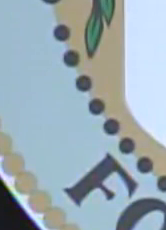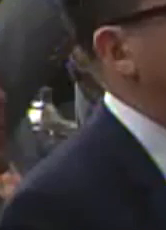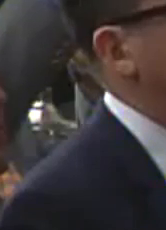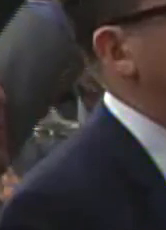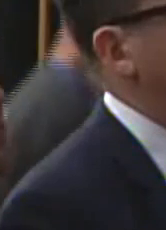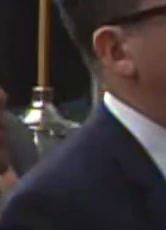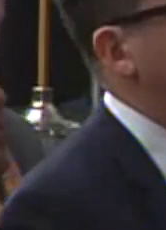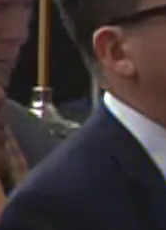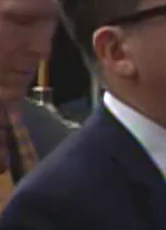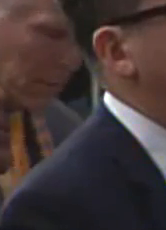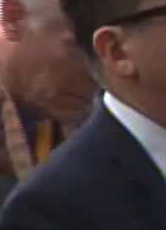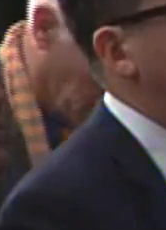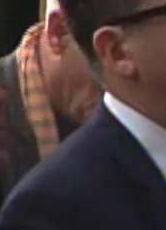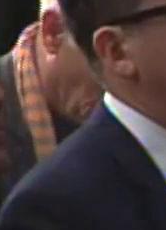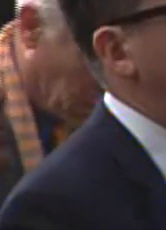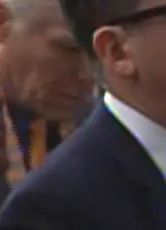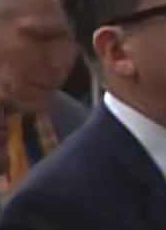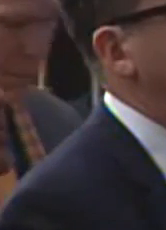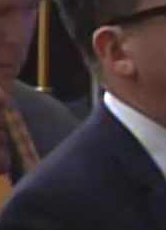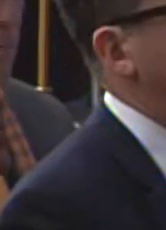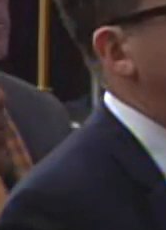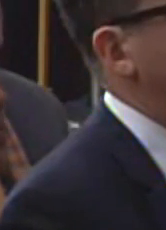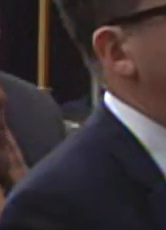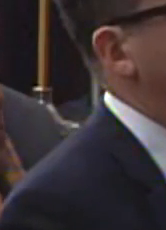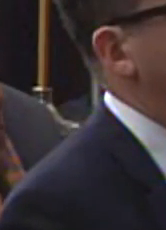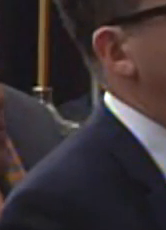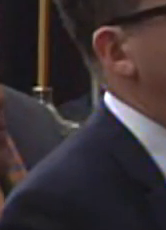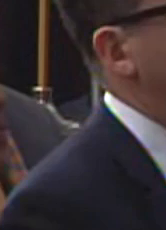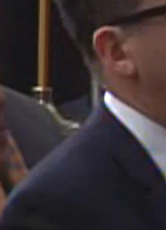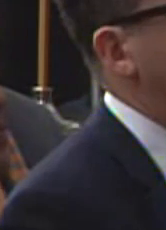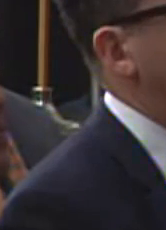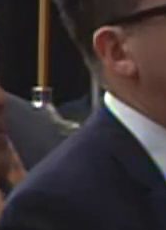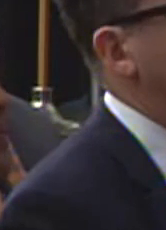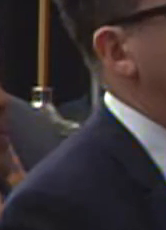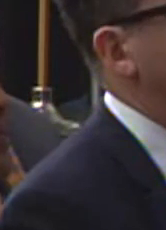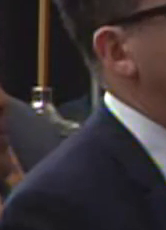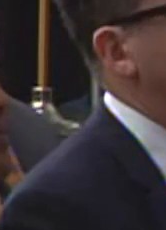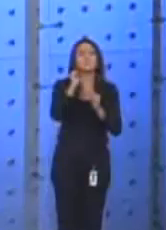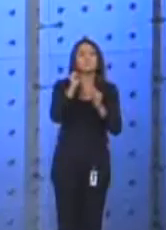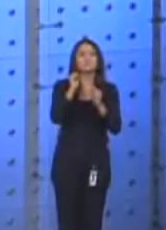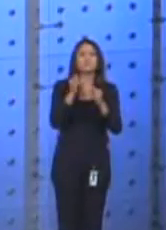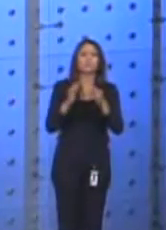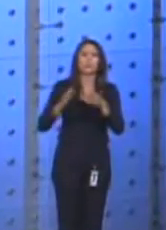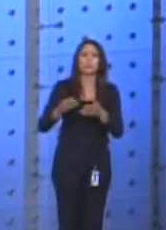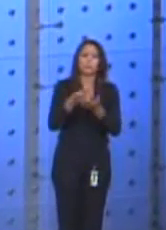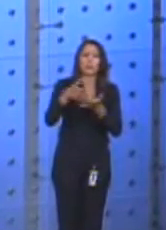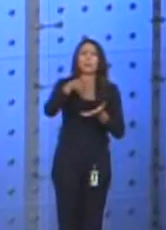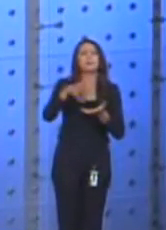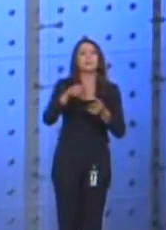safety. My goal is nothing less than making Los Angeles the safest, most prosperous, most livable,